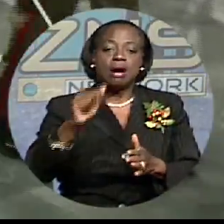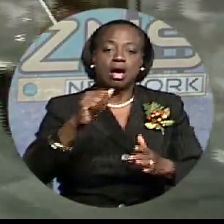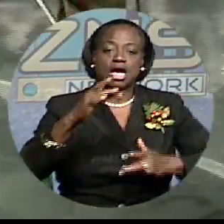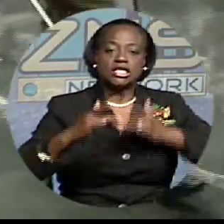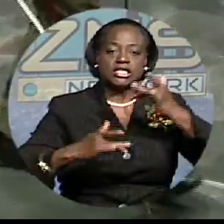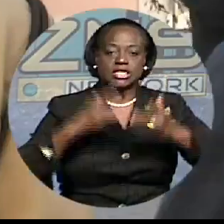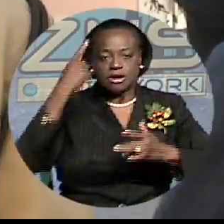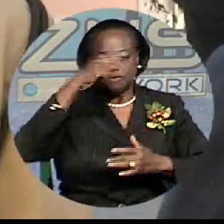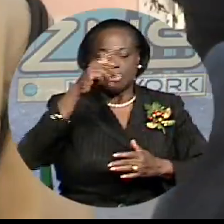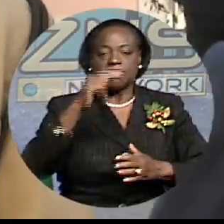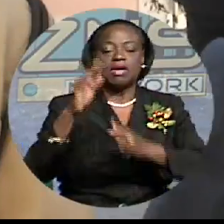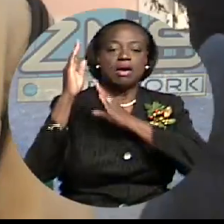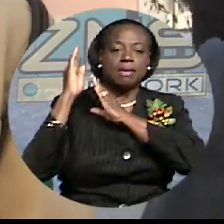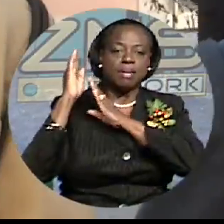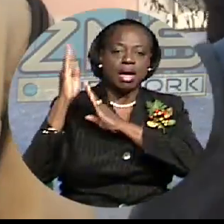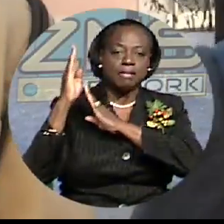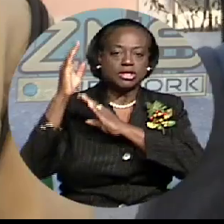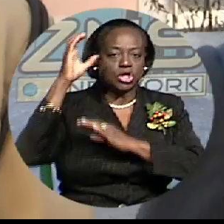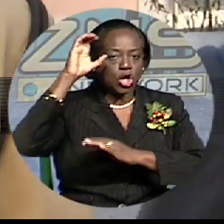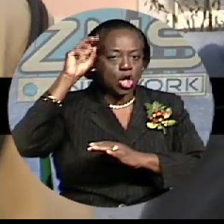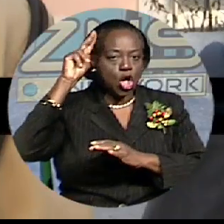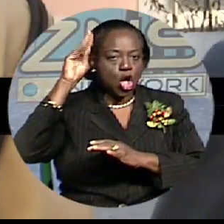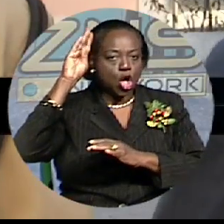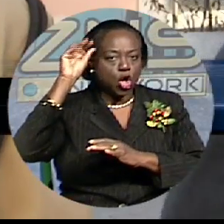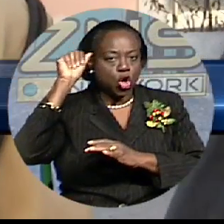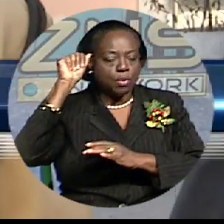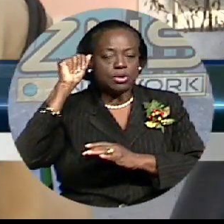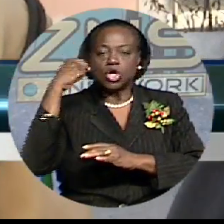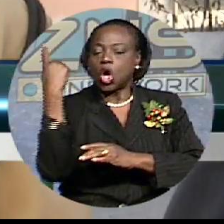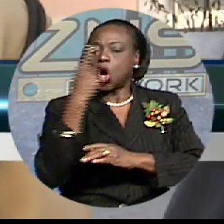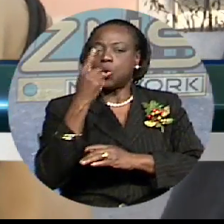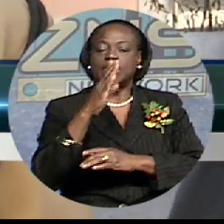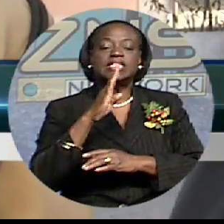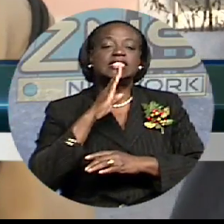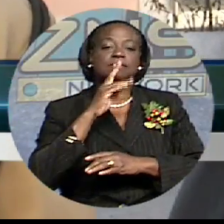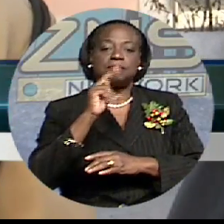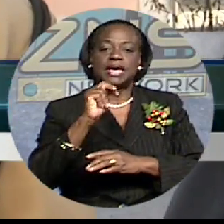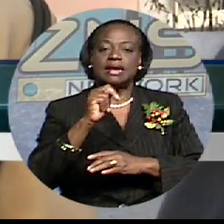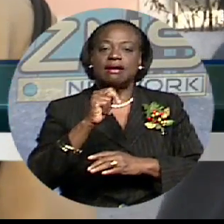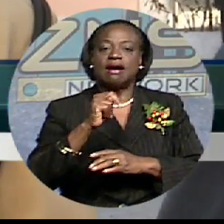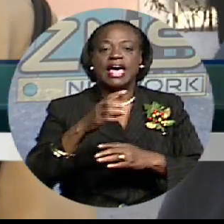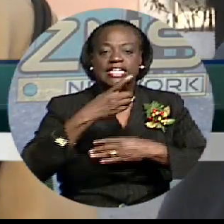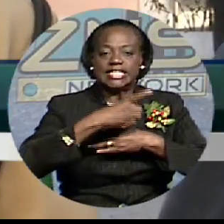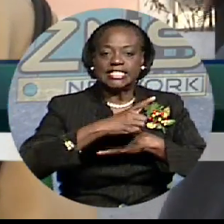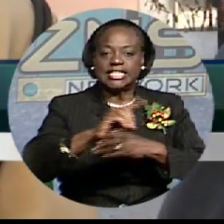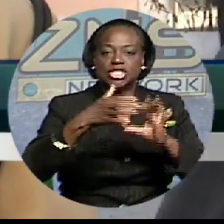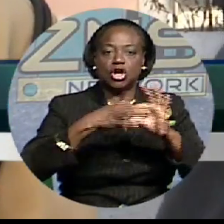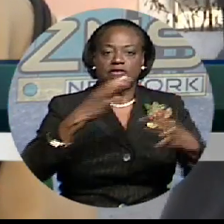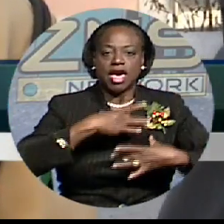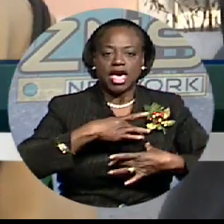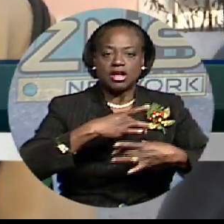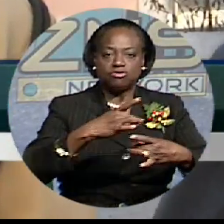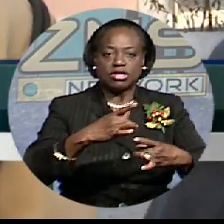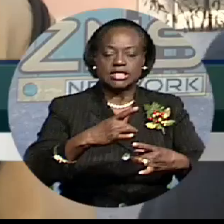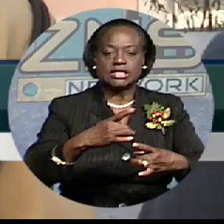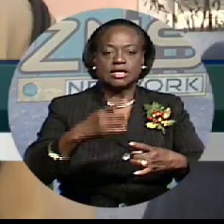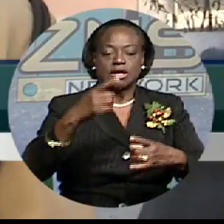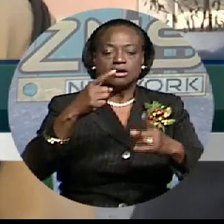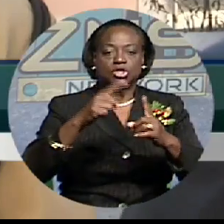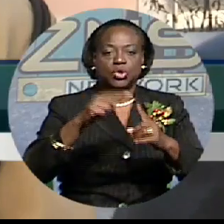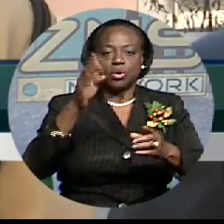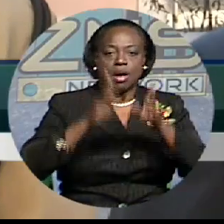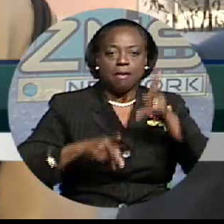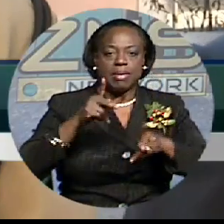Bahamas. Cuba has always been an extraordinary destination of interest to people who travel.